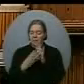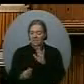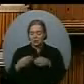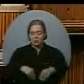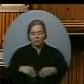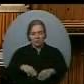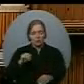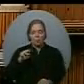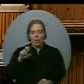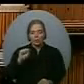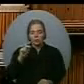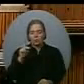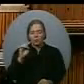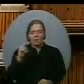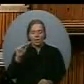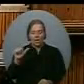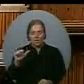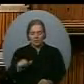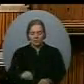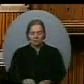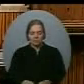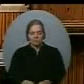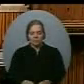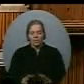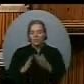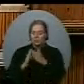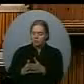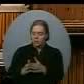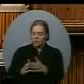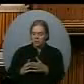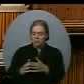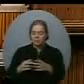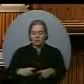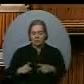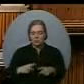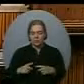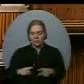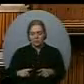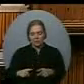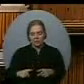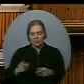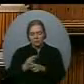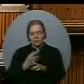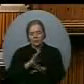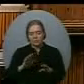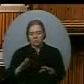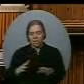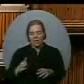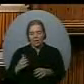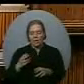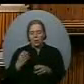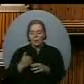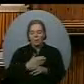Order. Order. I'll ask the honourable member to refrain from using proper names and just to stick to titles or